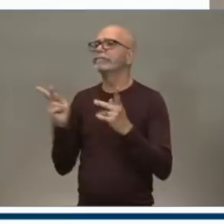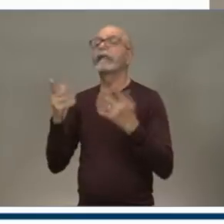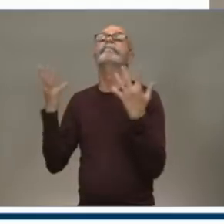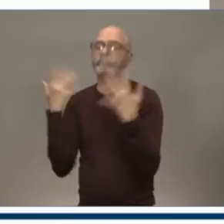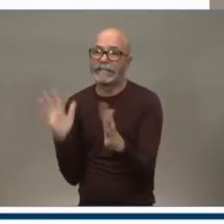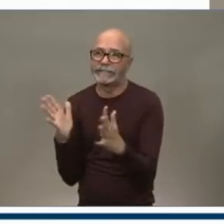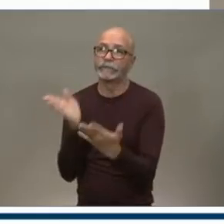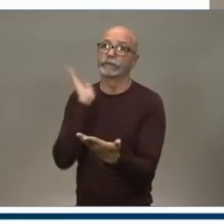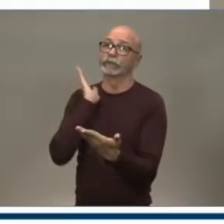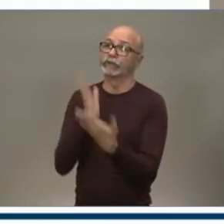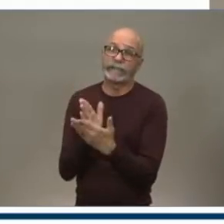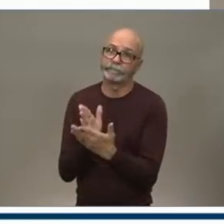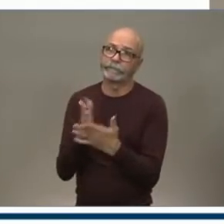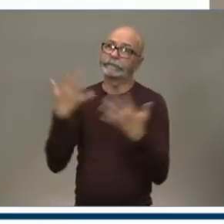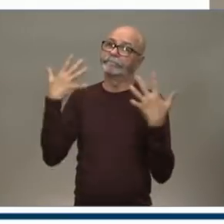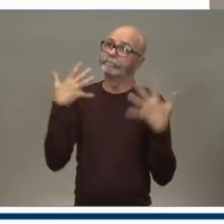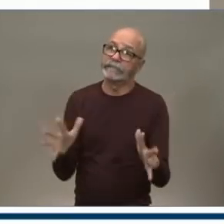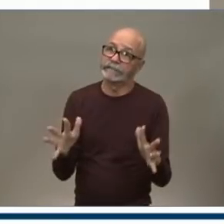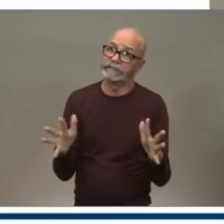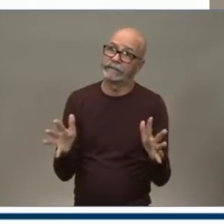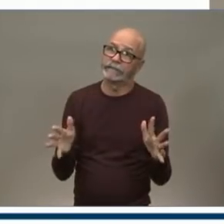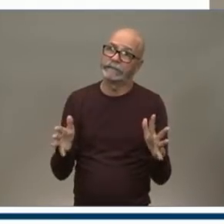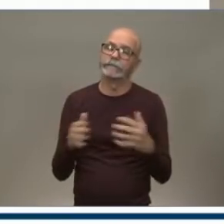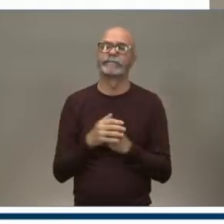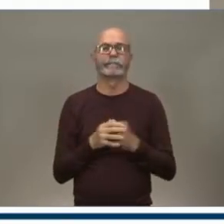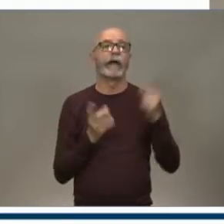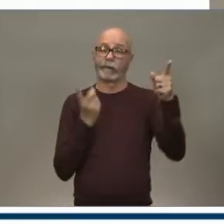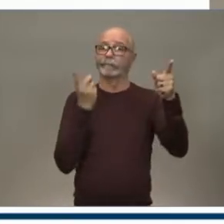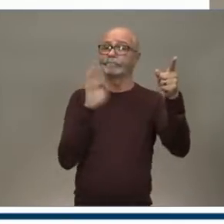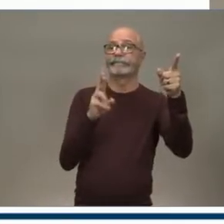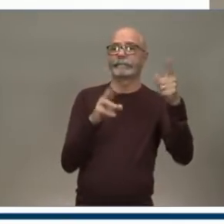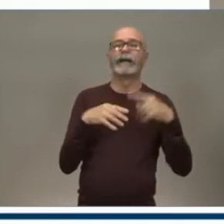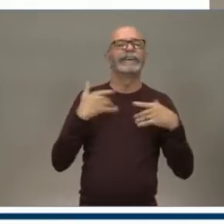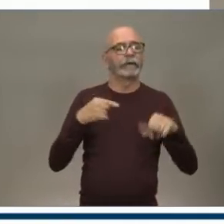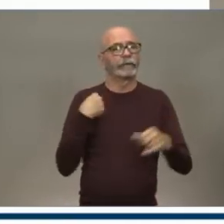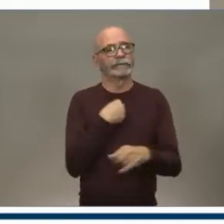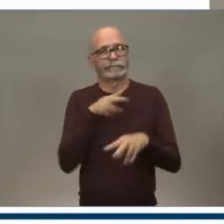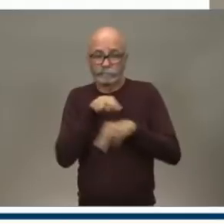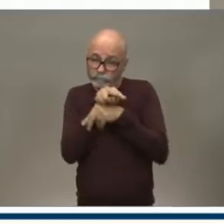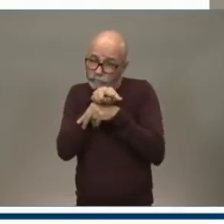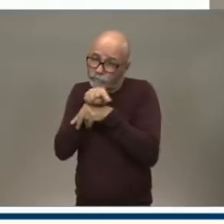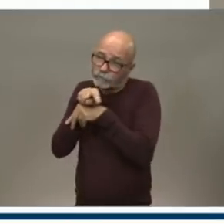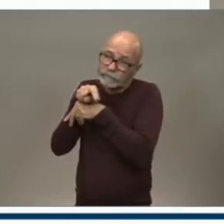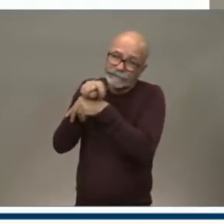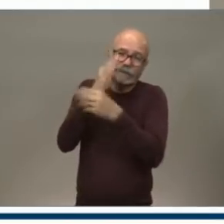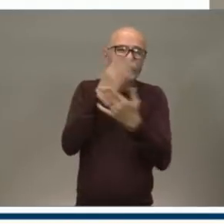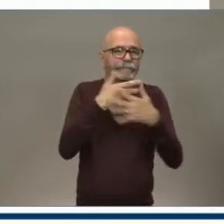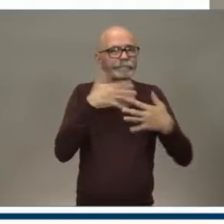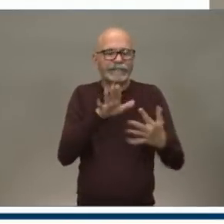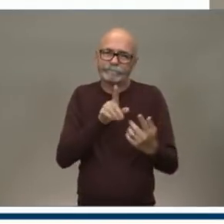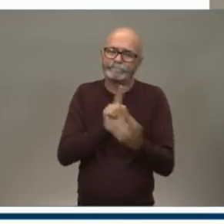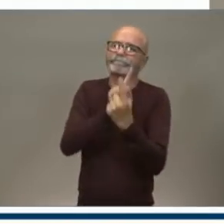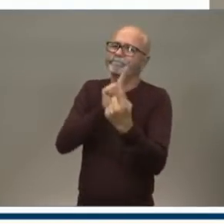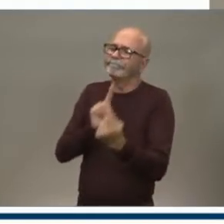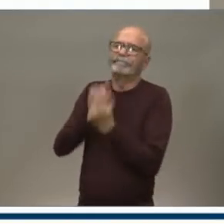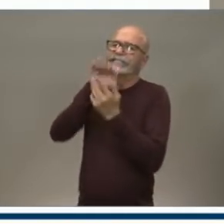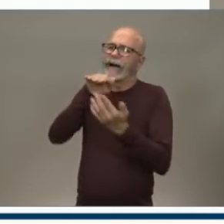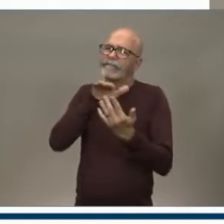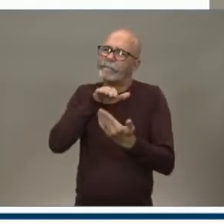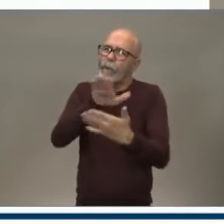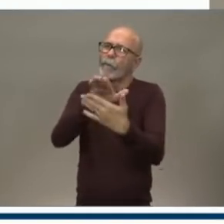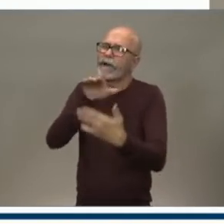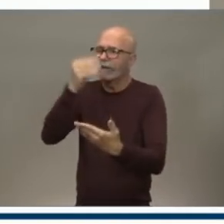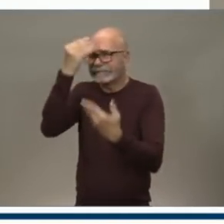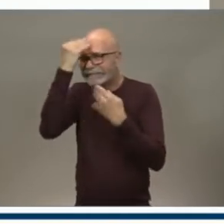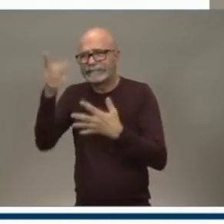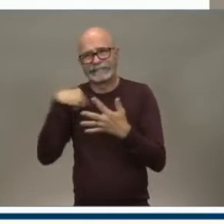approach, and it continues to be part of the tools that we consider using. But